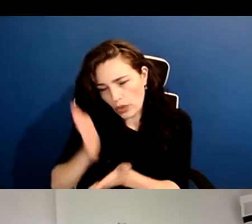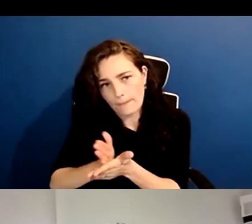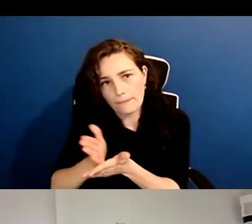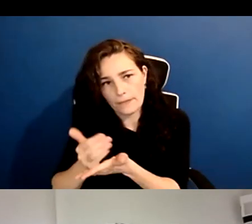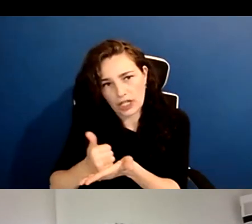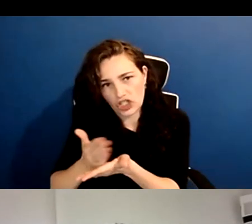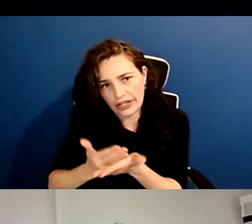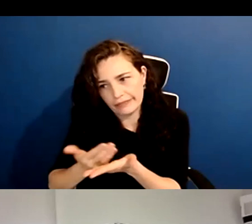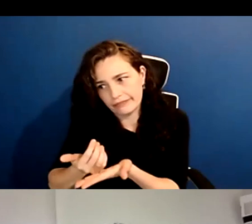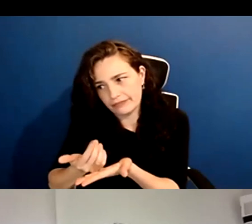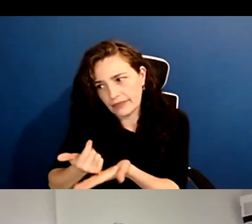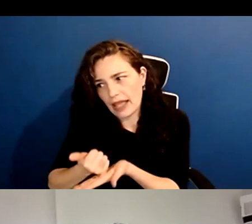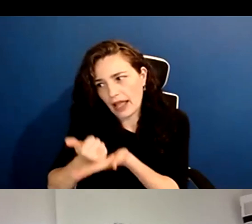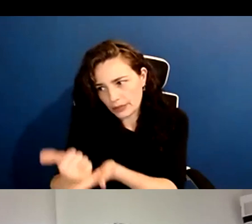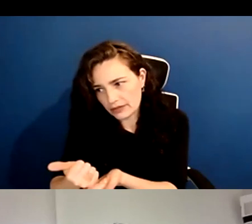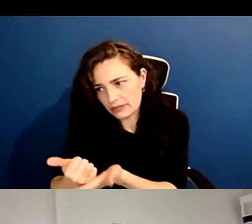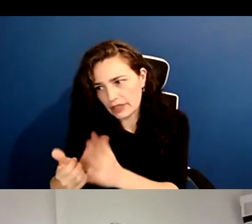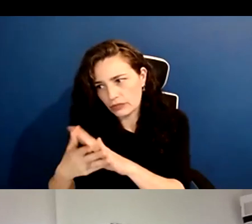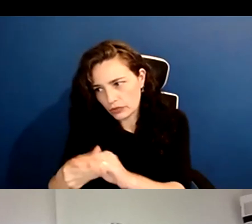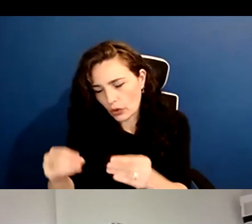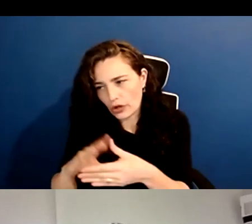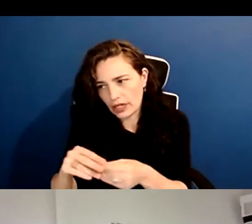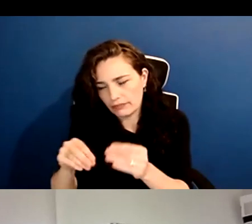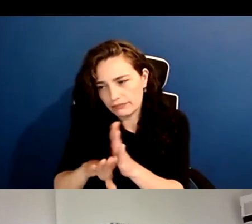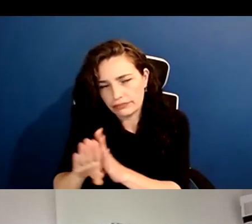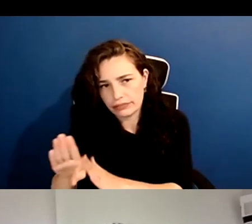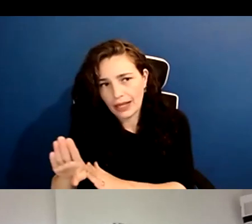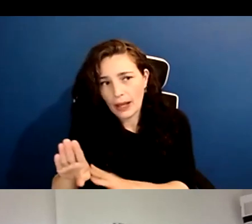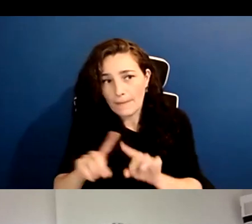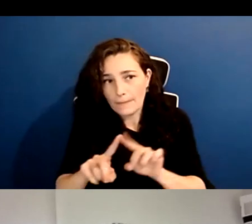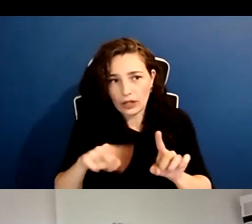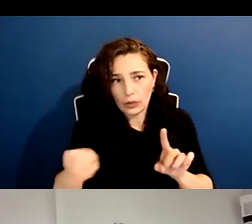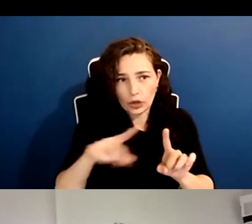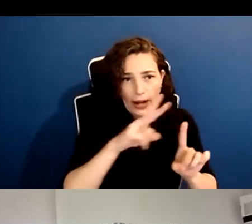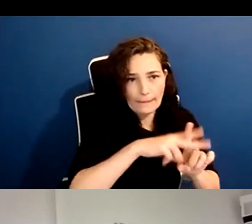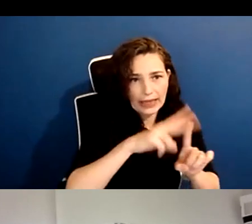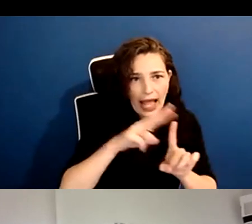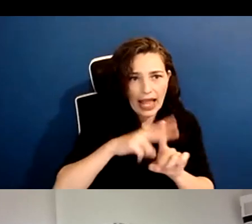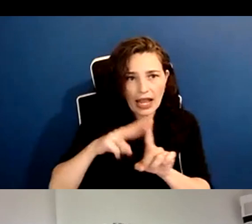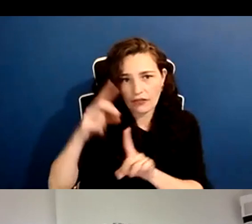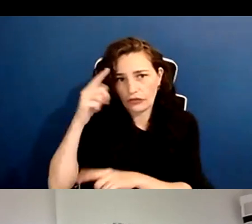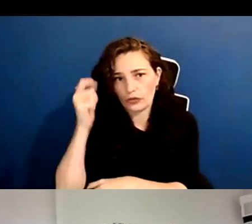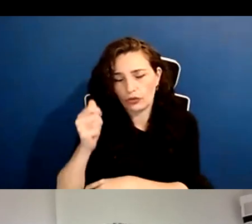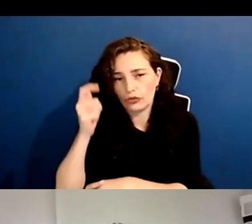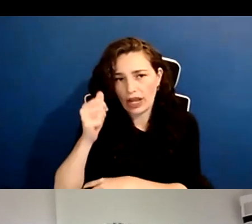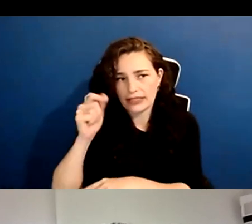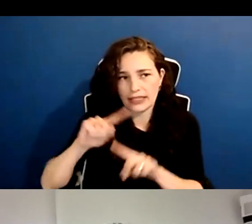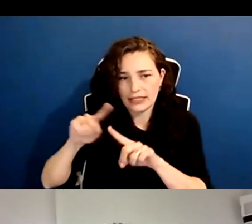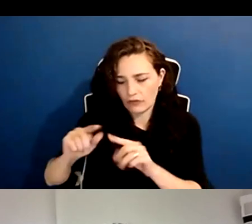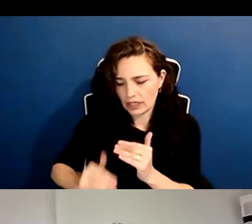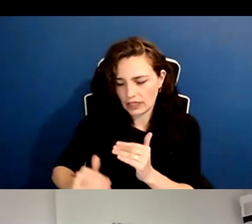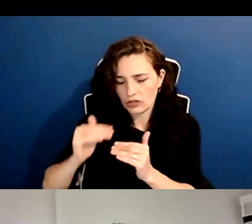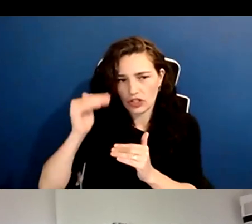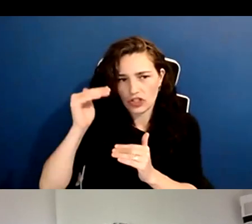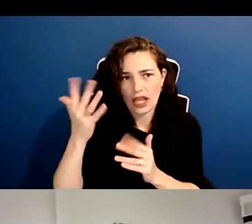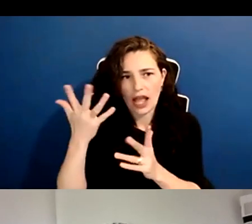Also when you're applying to grants at different stages, I think I want to quote Darisha Kai, who's one of our grantees, who's